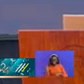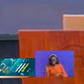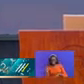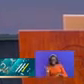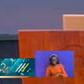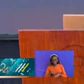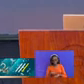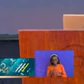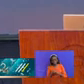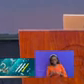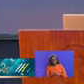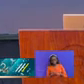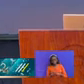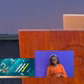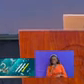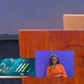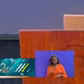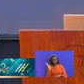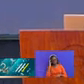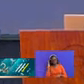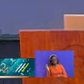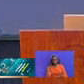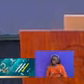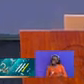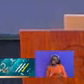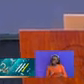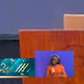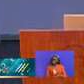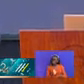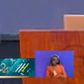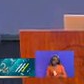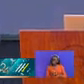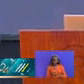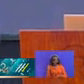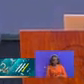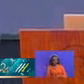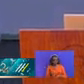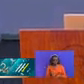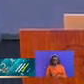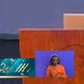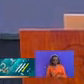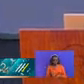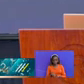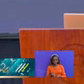time but I don't know whether the church understands the